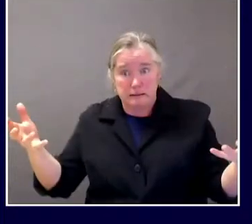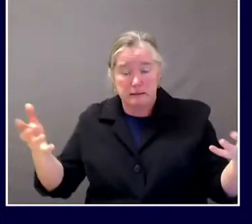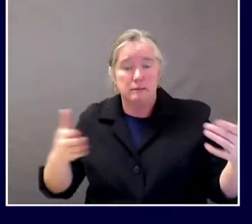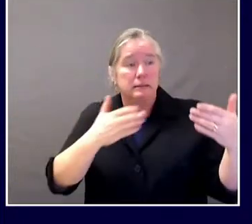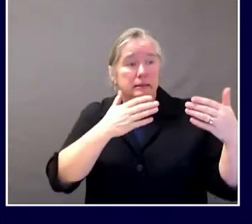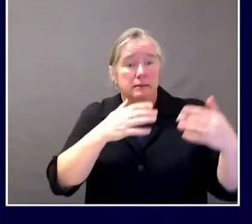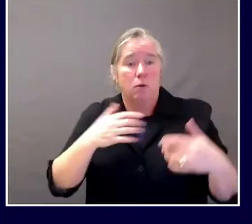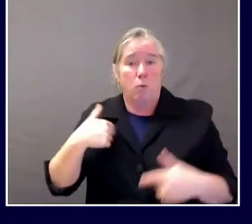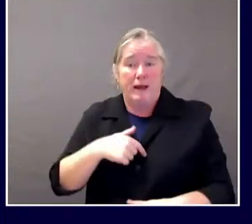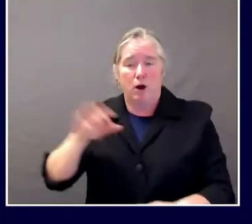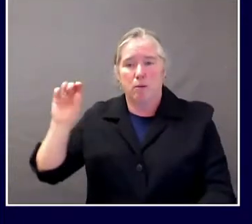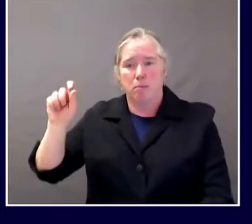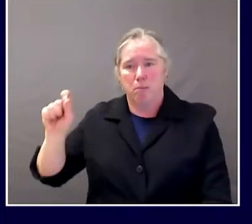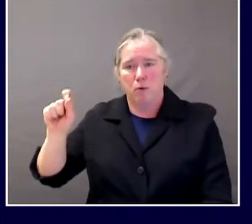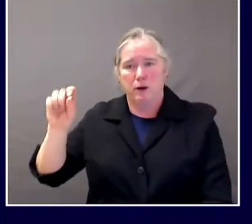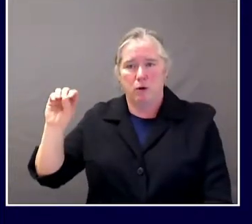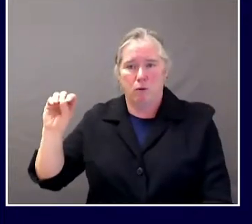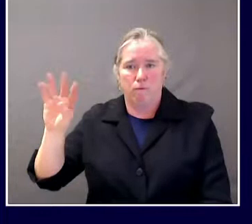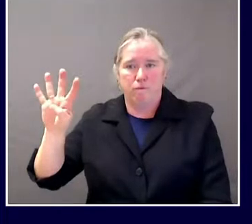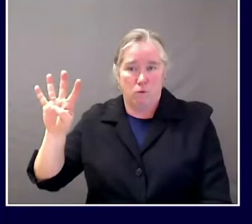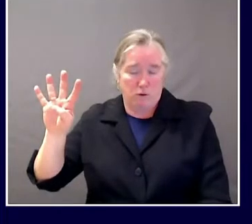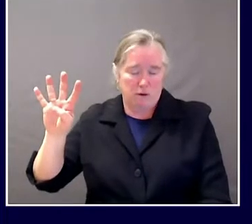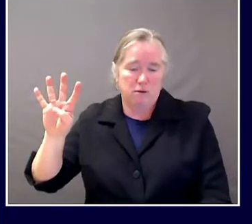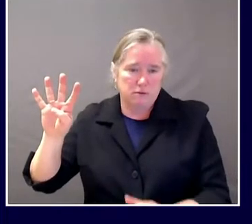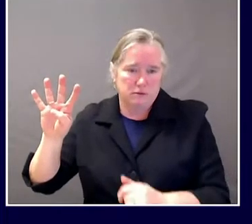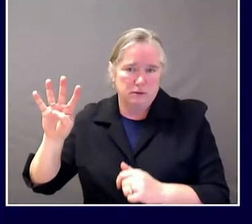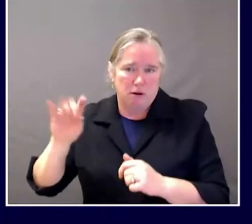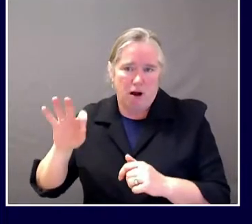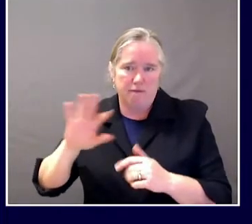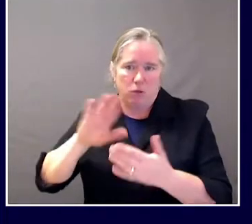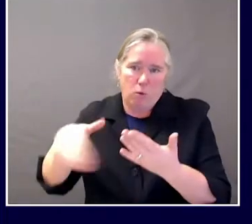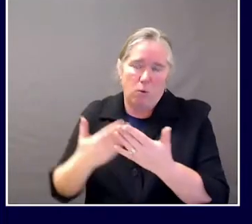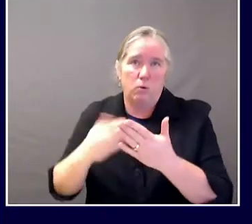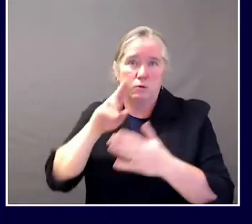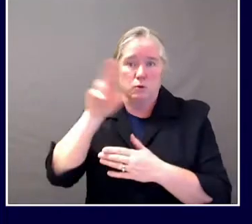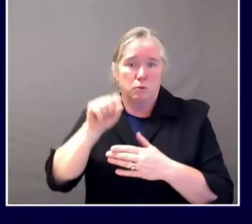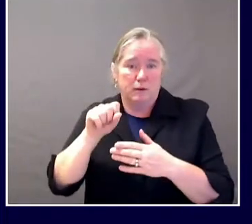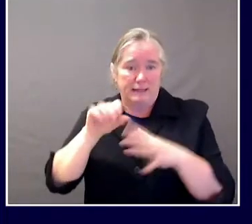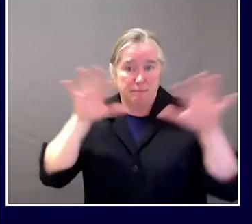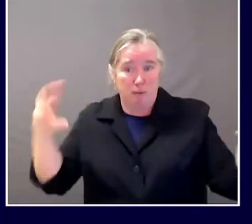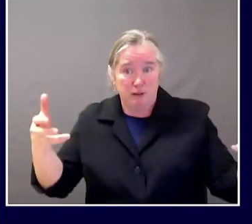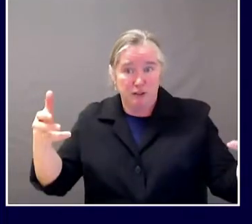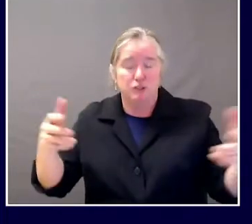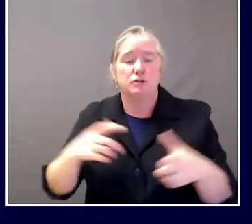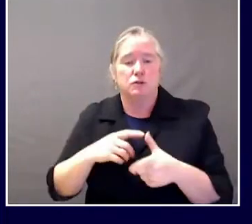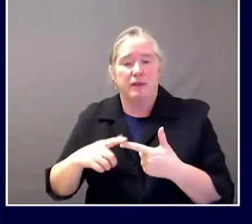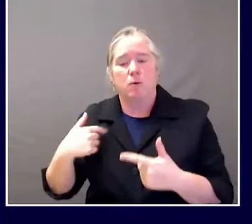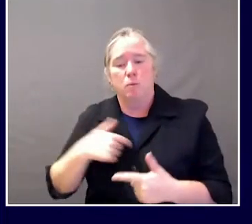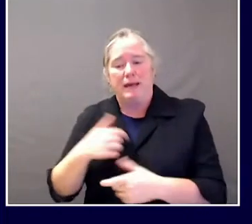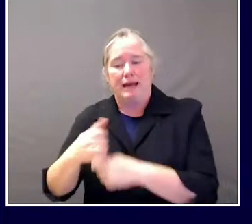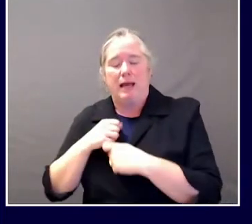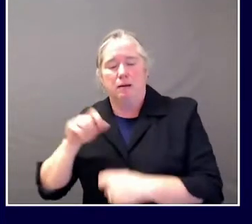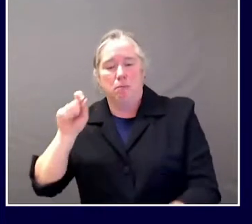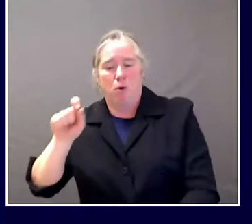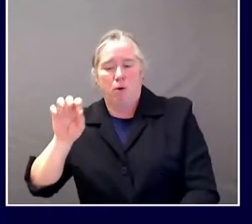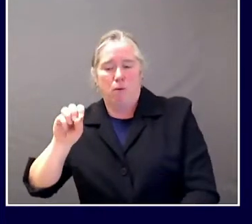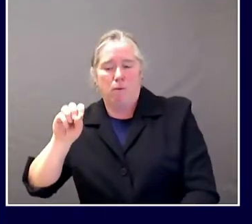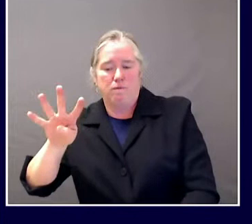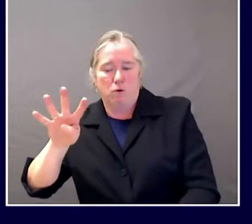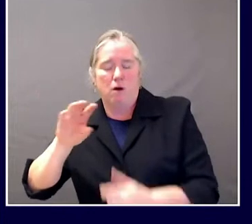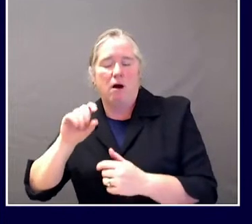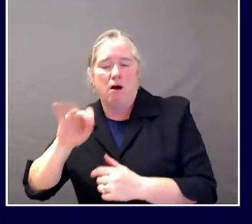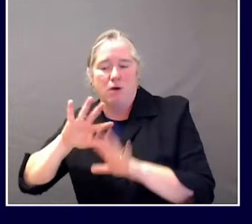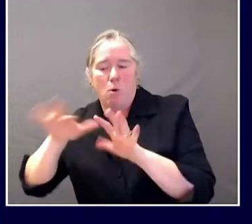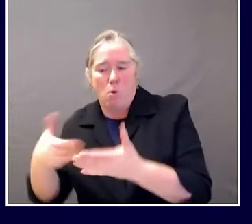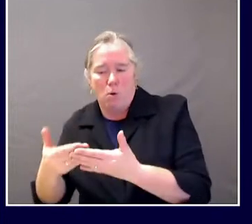0.04. Okay, thank you. And my second question is, I know you explained, you know, why someone might be testing positive